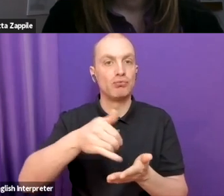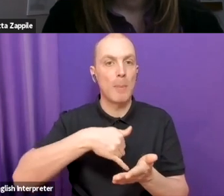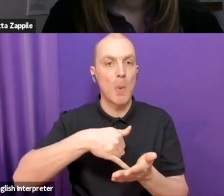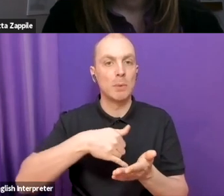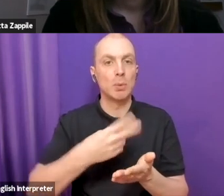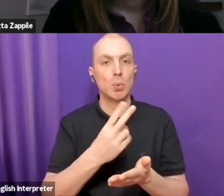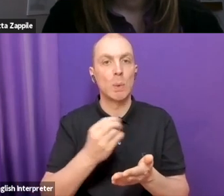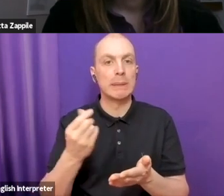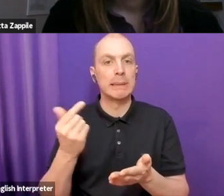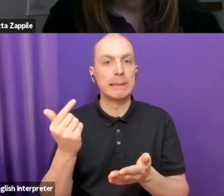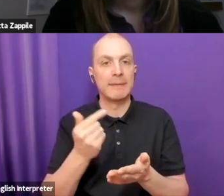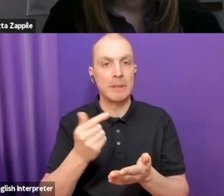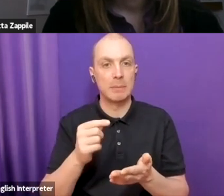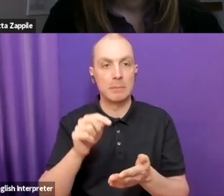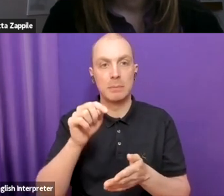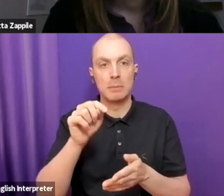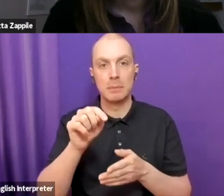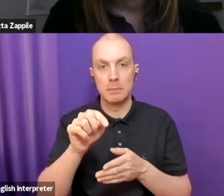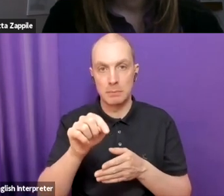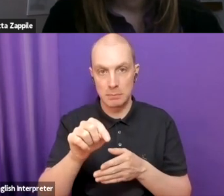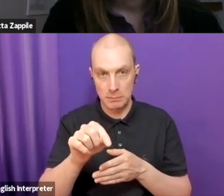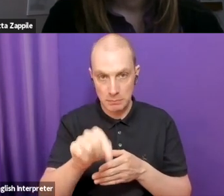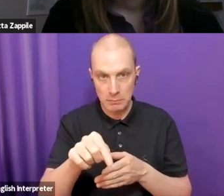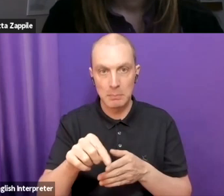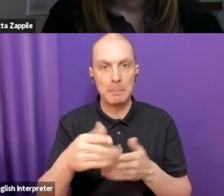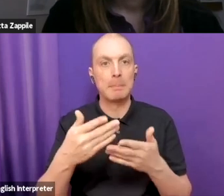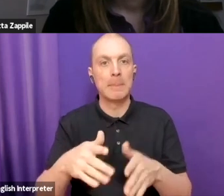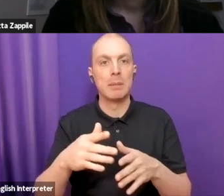early this year. And the response focused